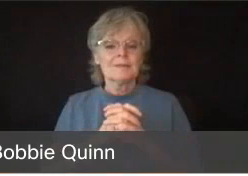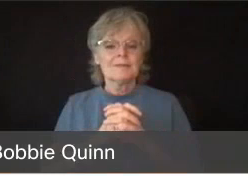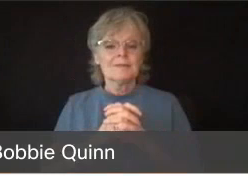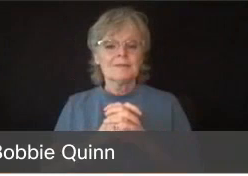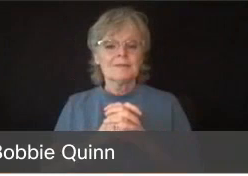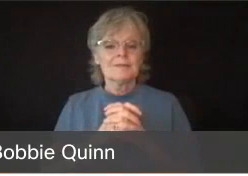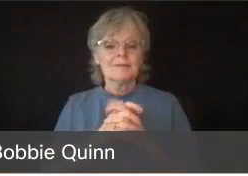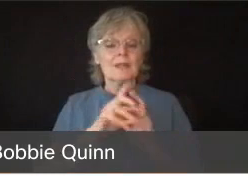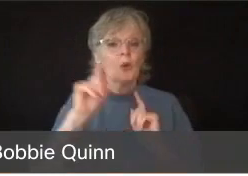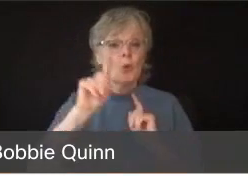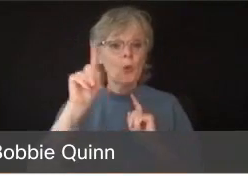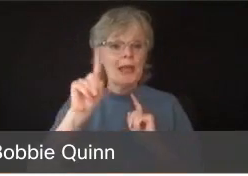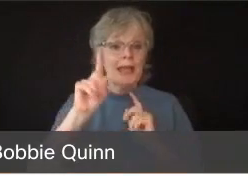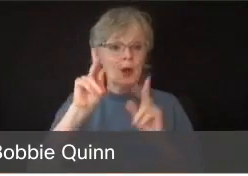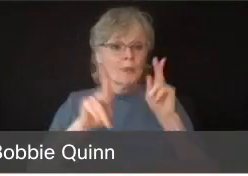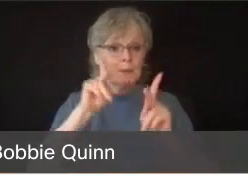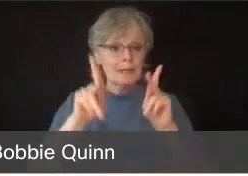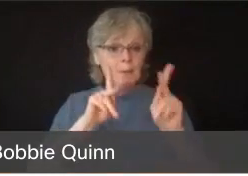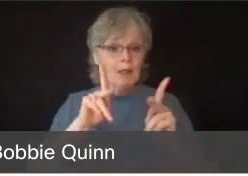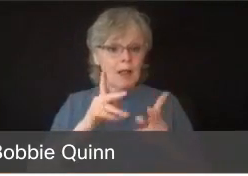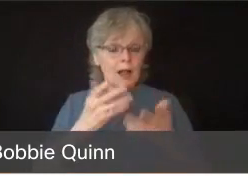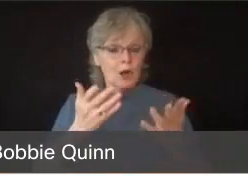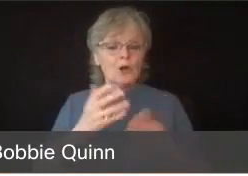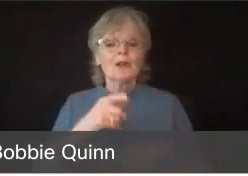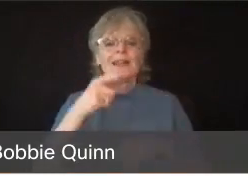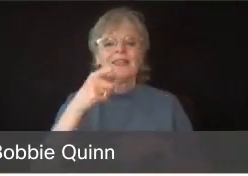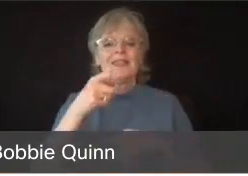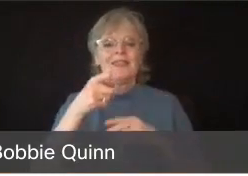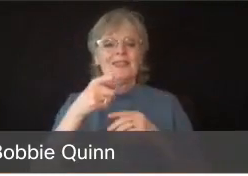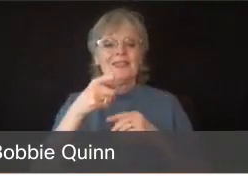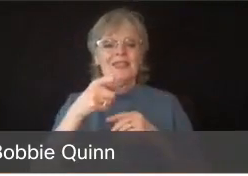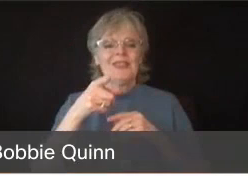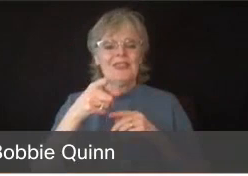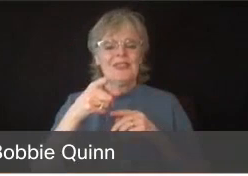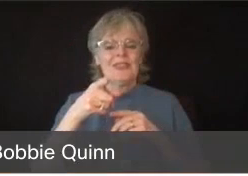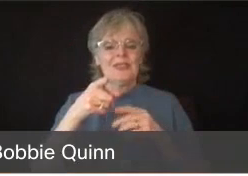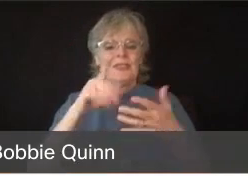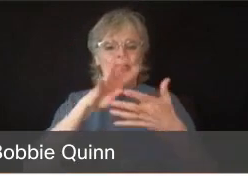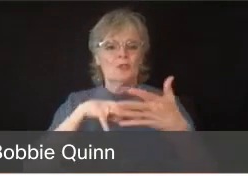people are in, this represents